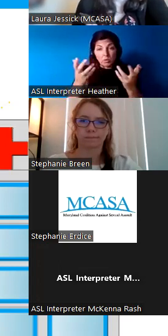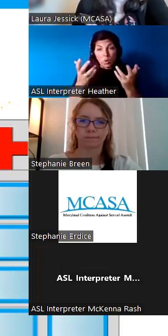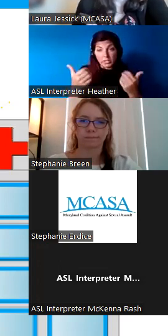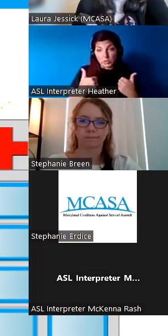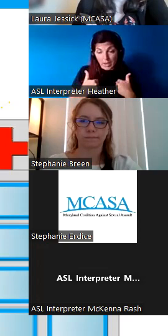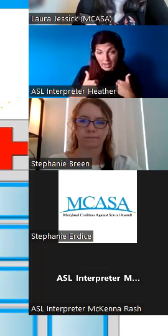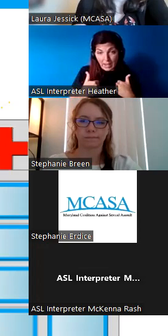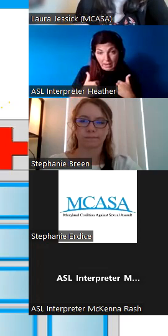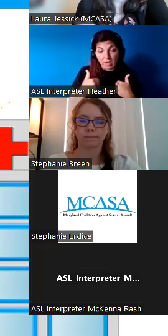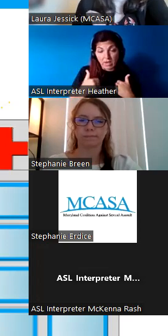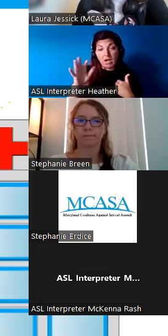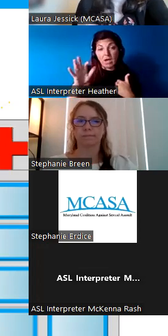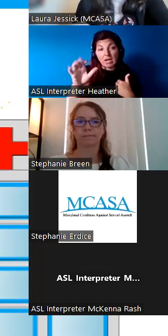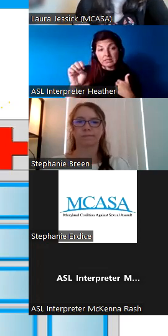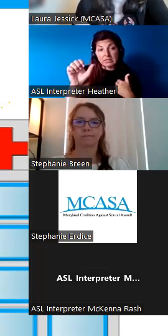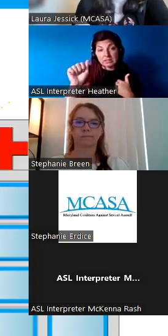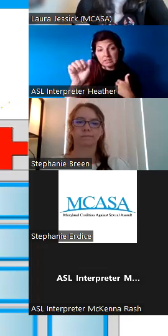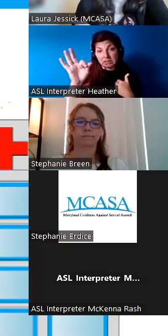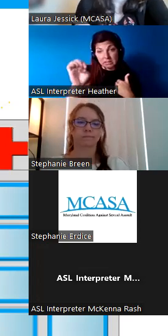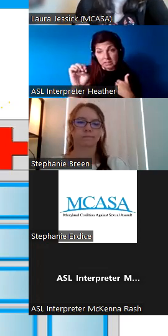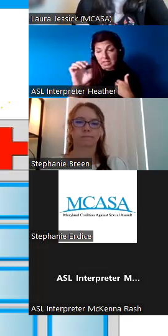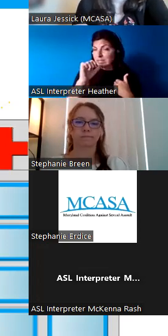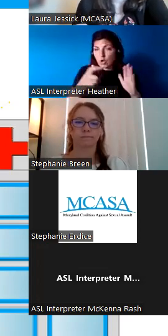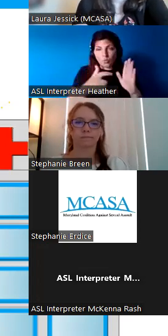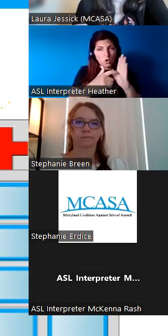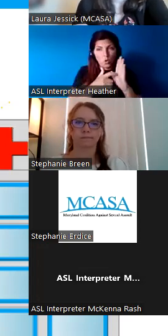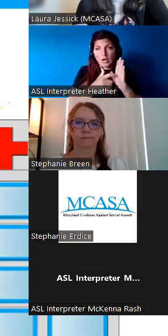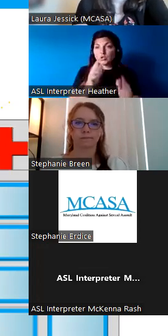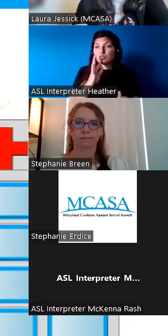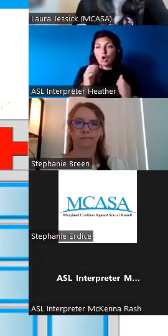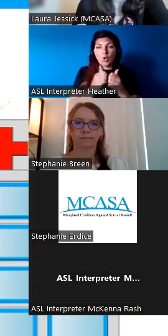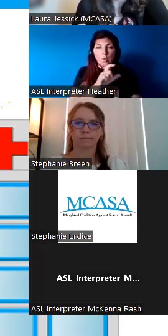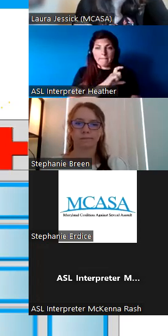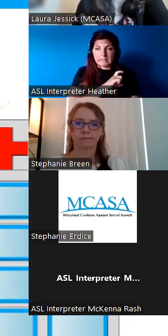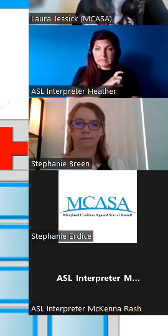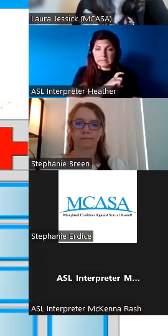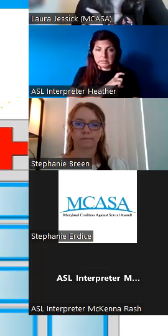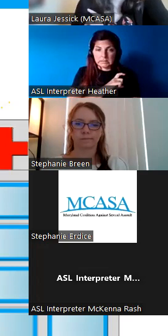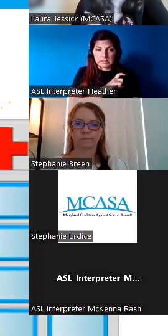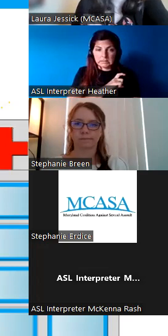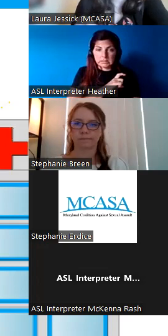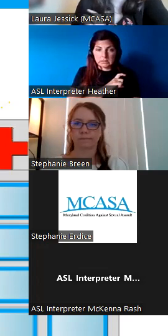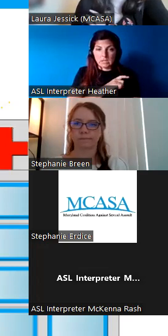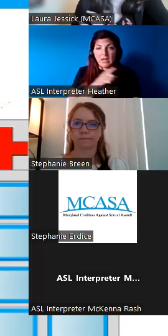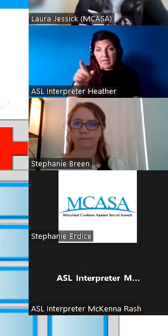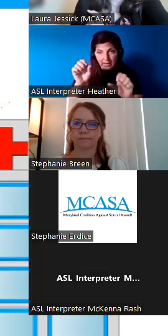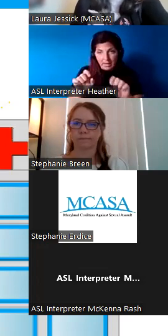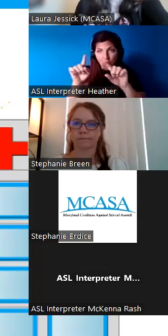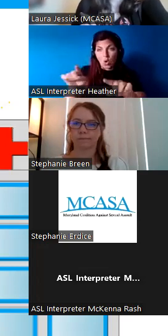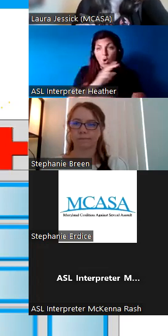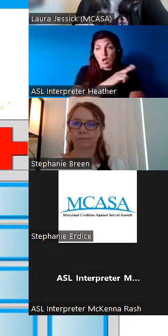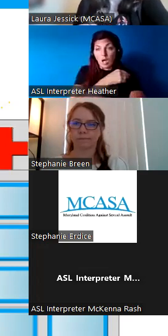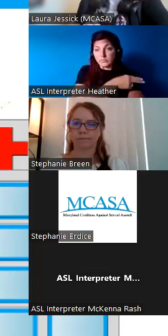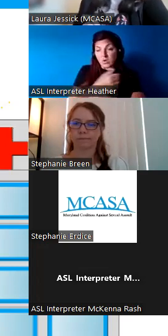a sexual assault forensic exam is not required to speak with law enforcement. So they can have the exam without reporting